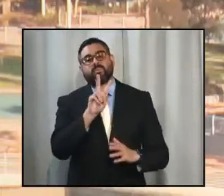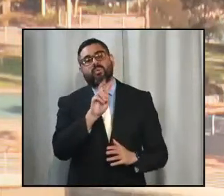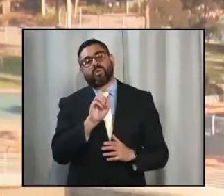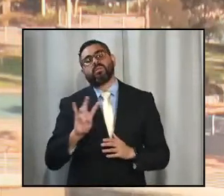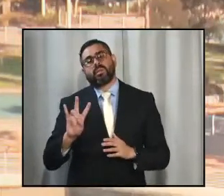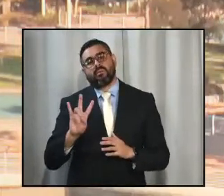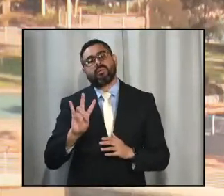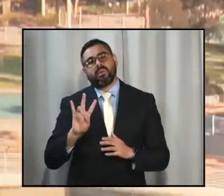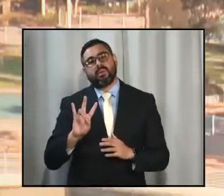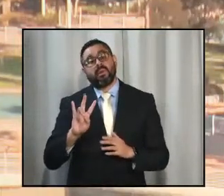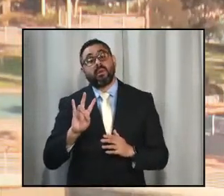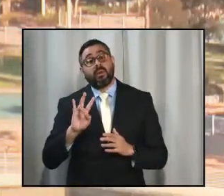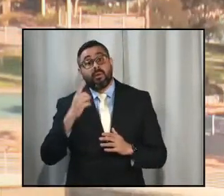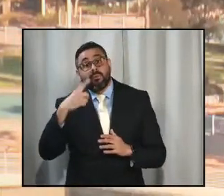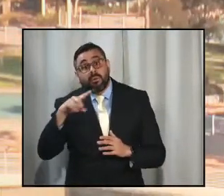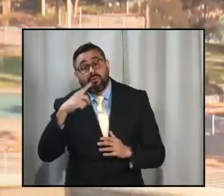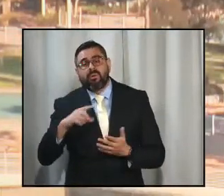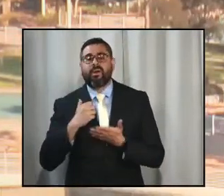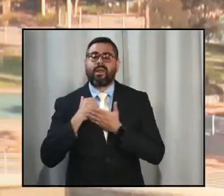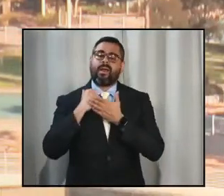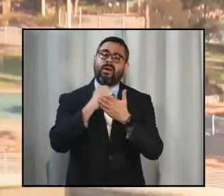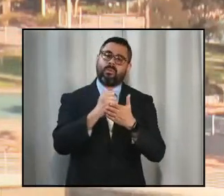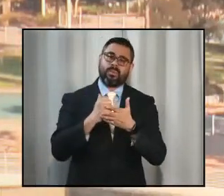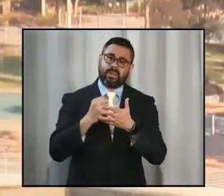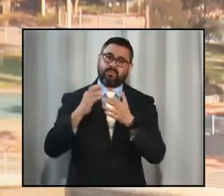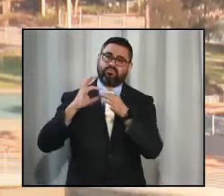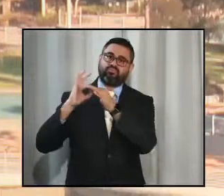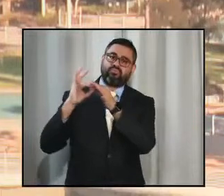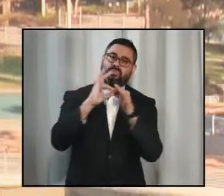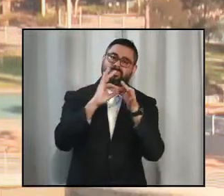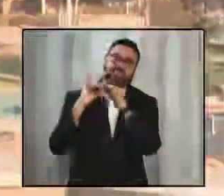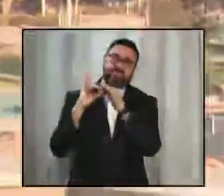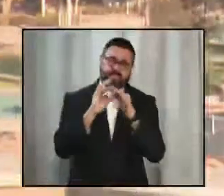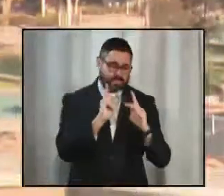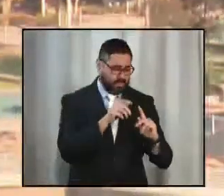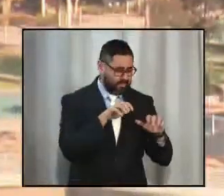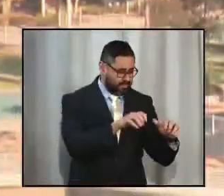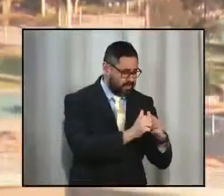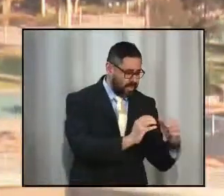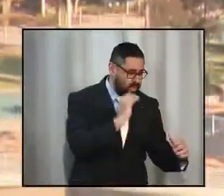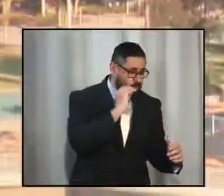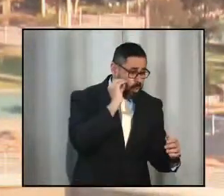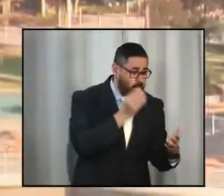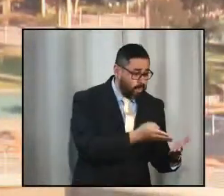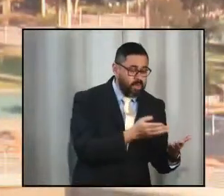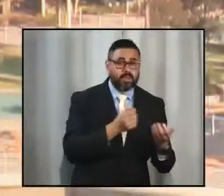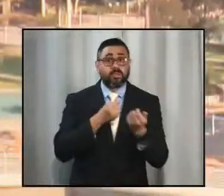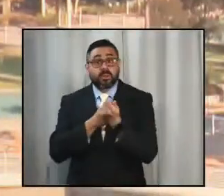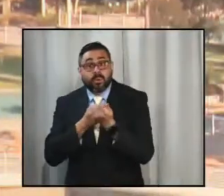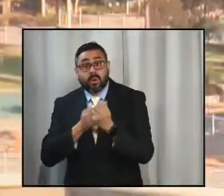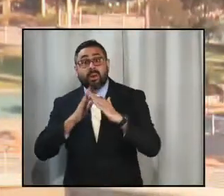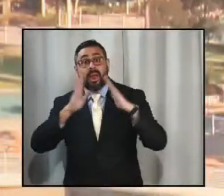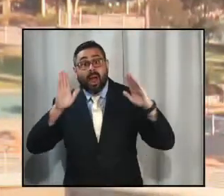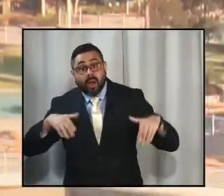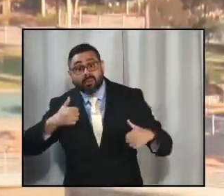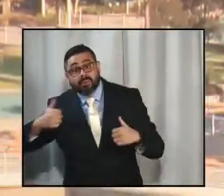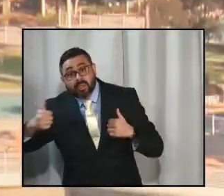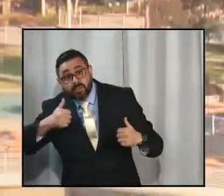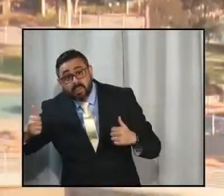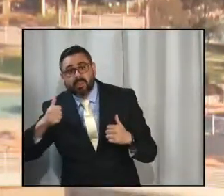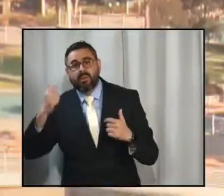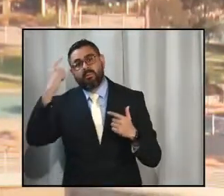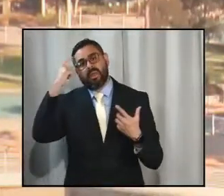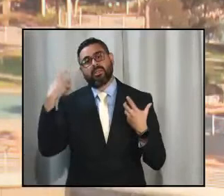in building relationships in the community to connect those experiencing homelessness with support, housing, transportation, and mental